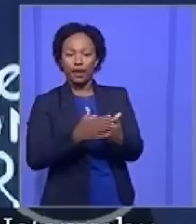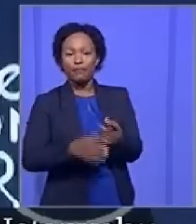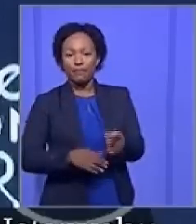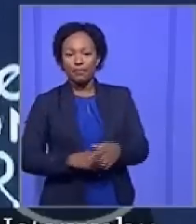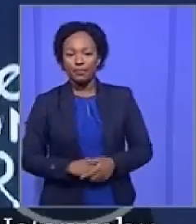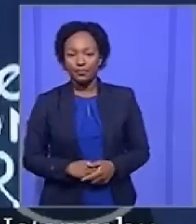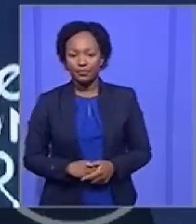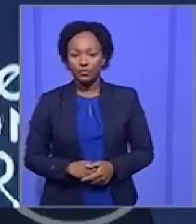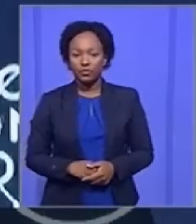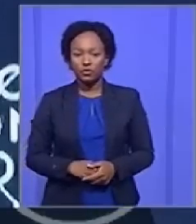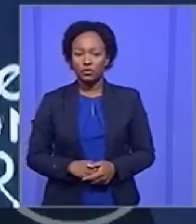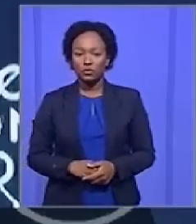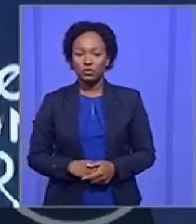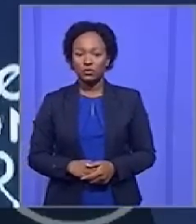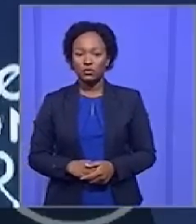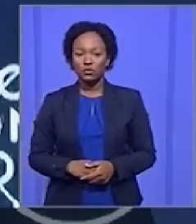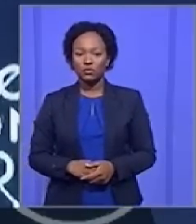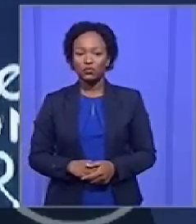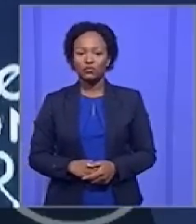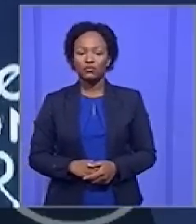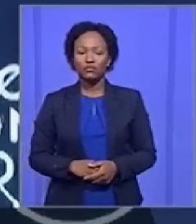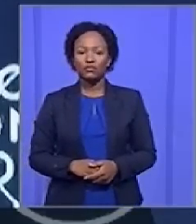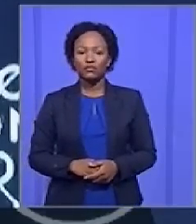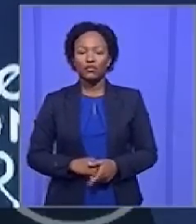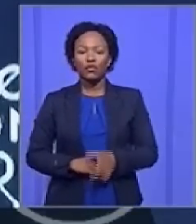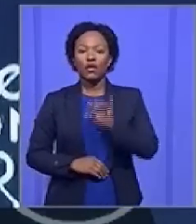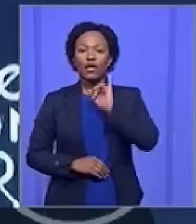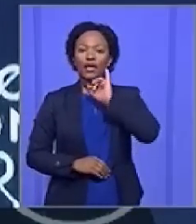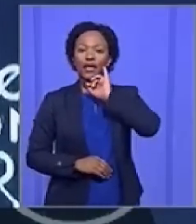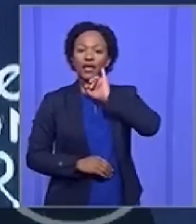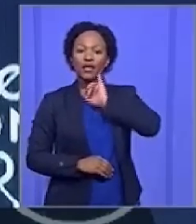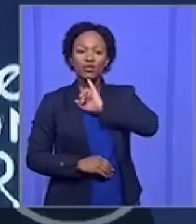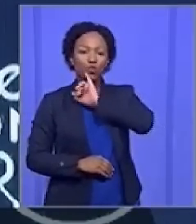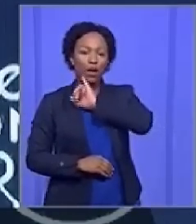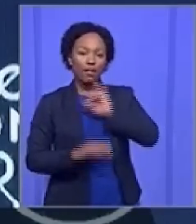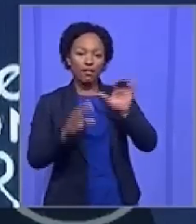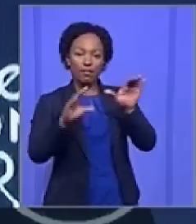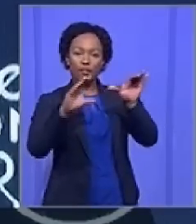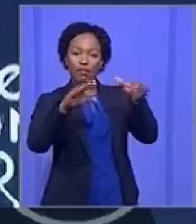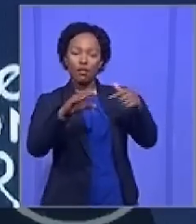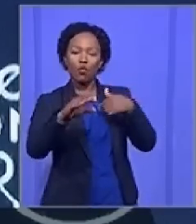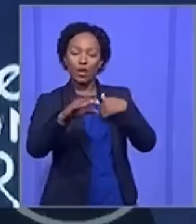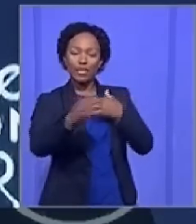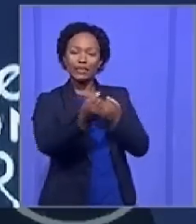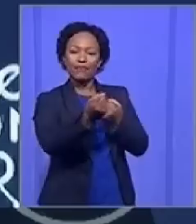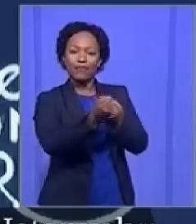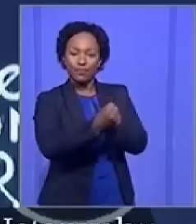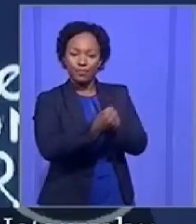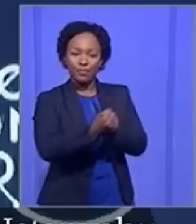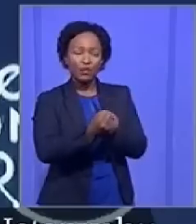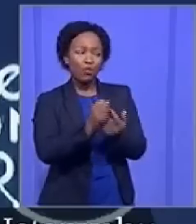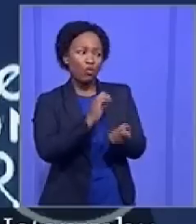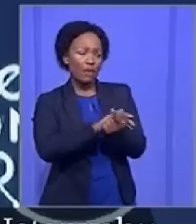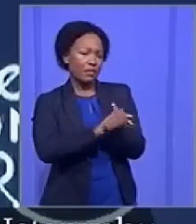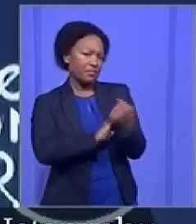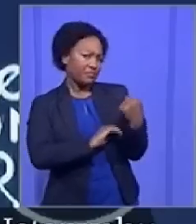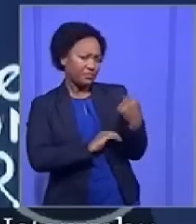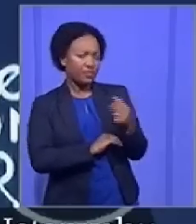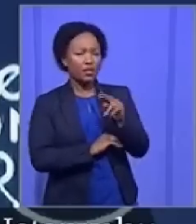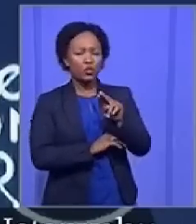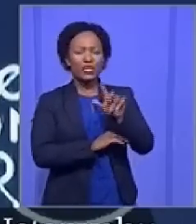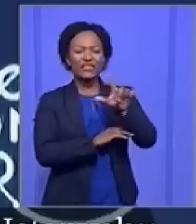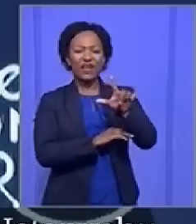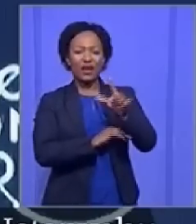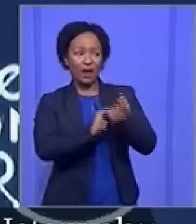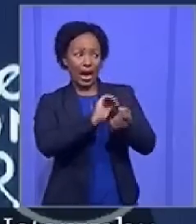We strongly support Israel in its effort to ensure that what happened on October 7th never happens again.